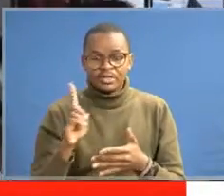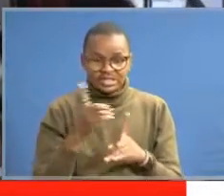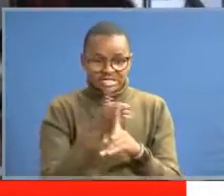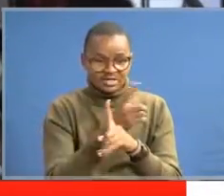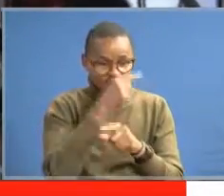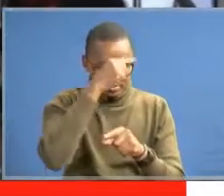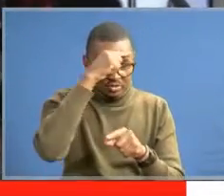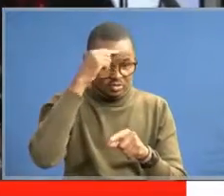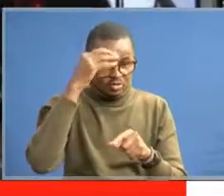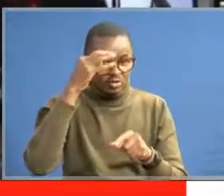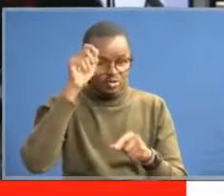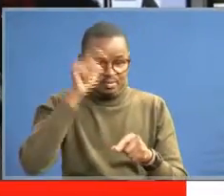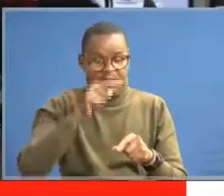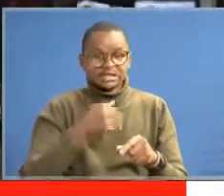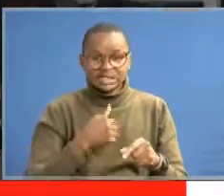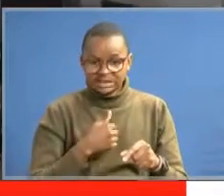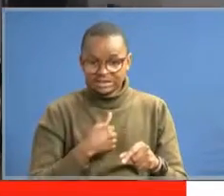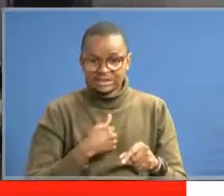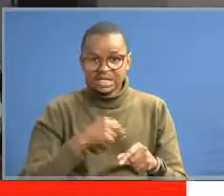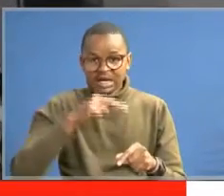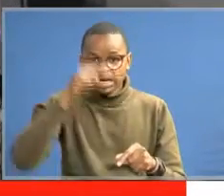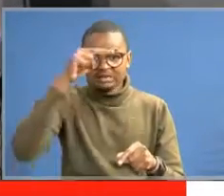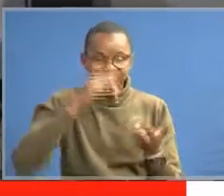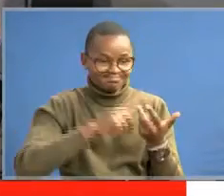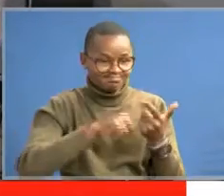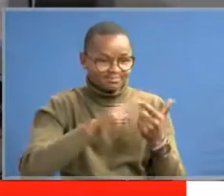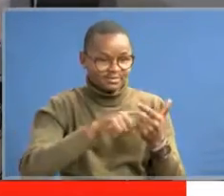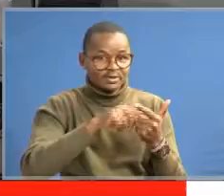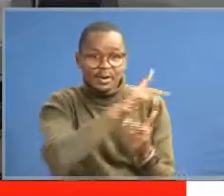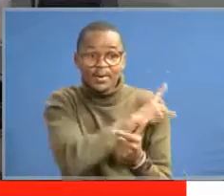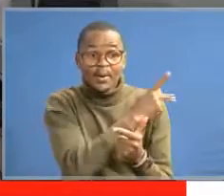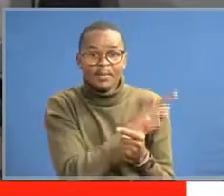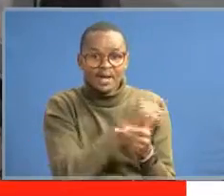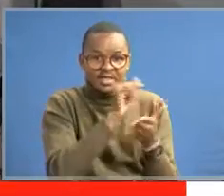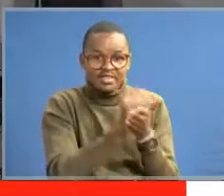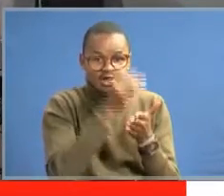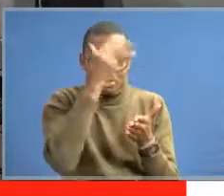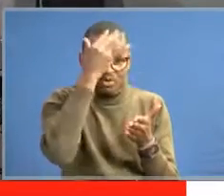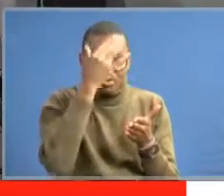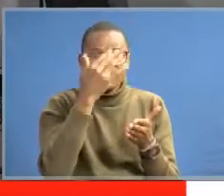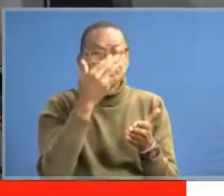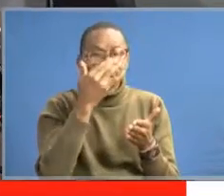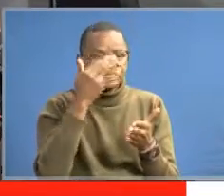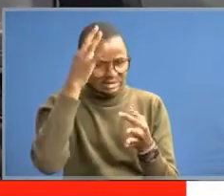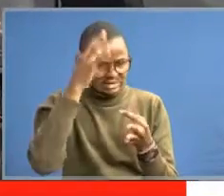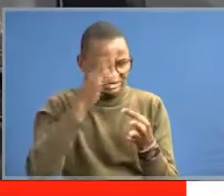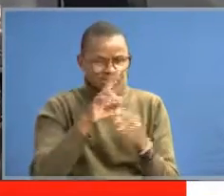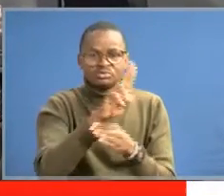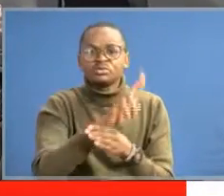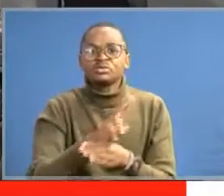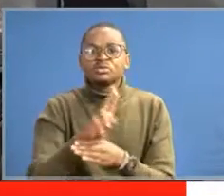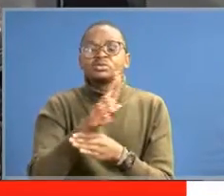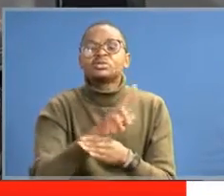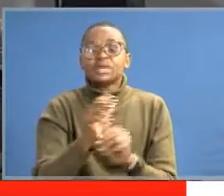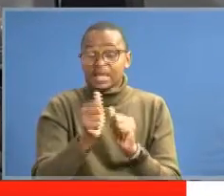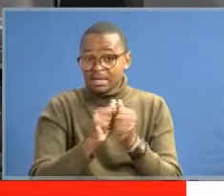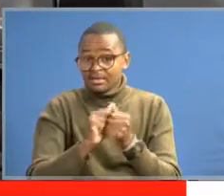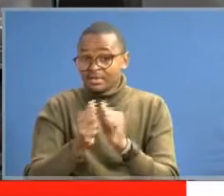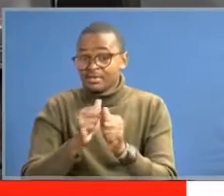different because you need high computing power. That's why we opt to use high-end